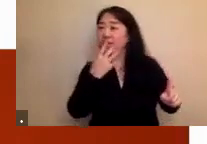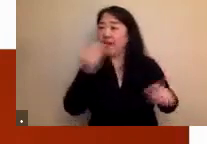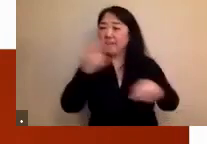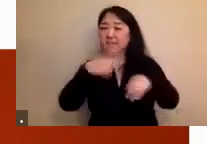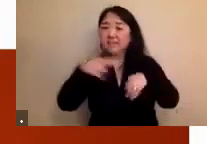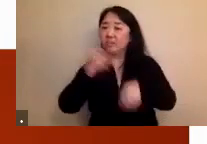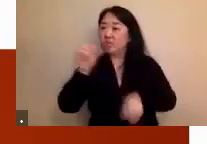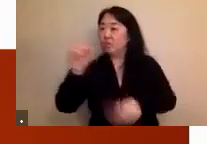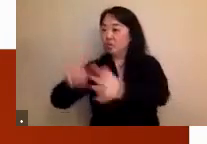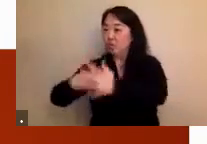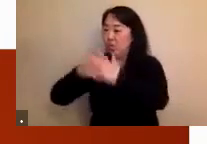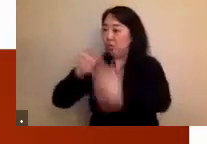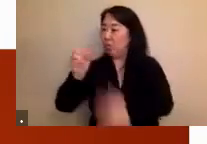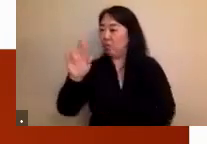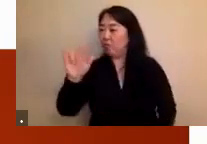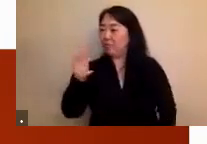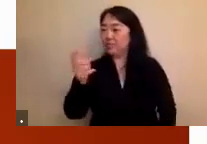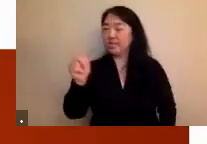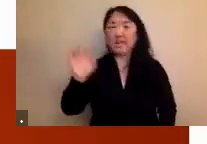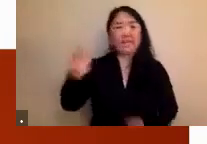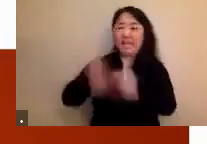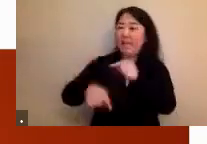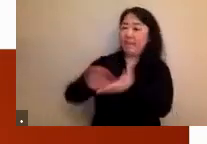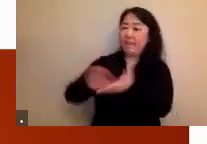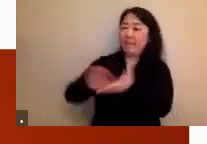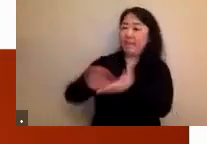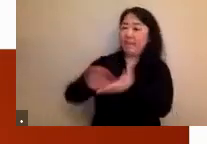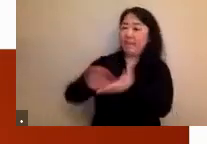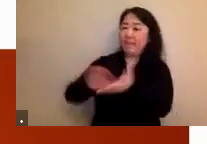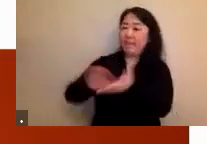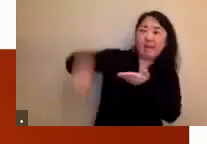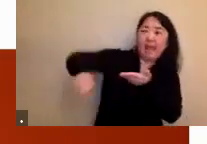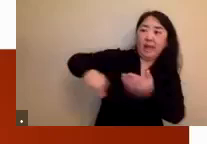be excluded or denied the benefits subject